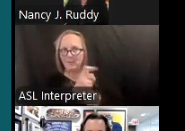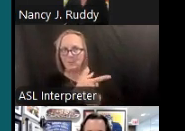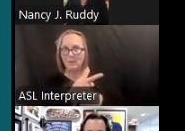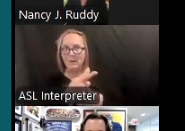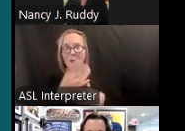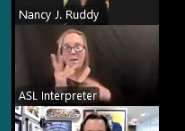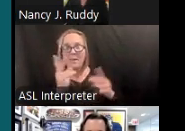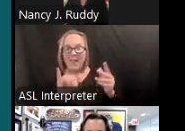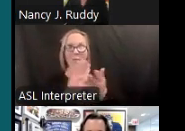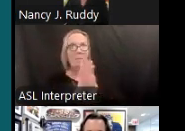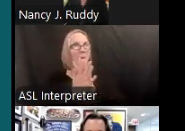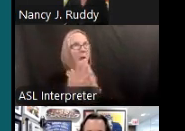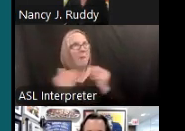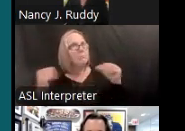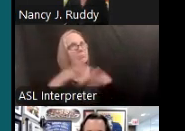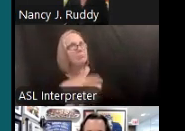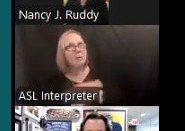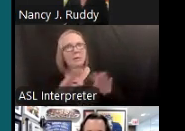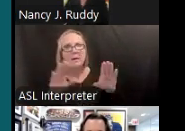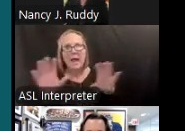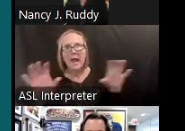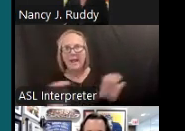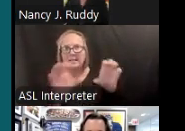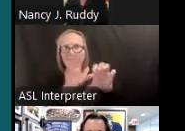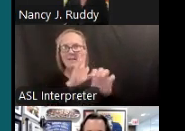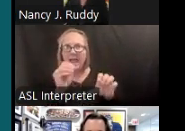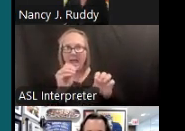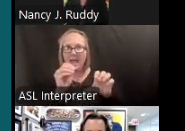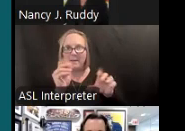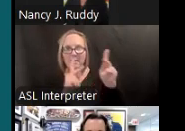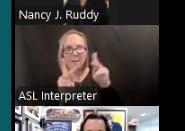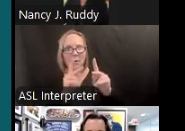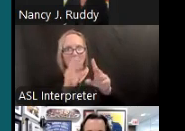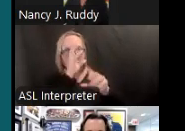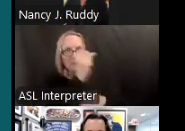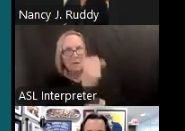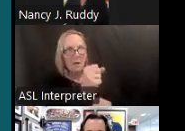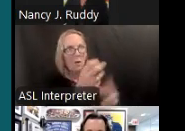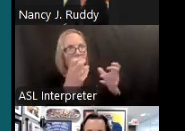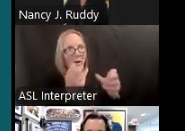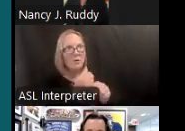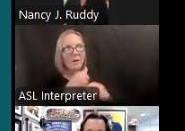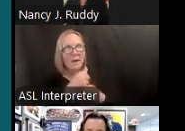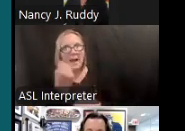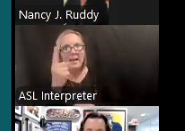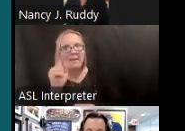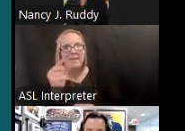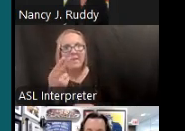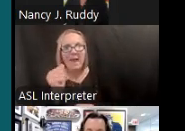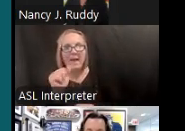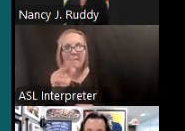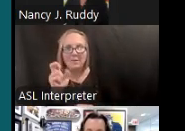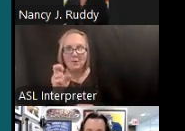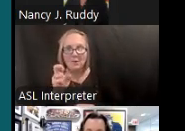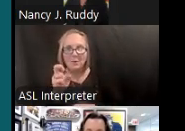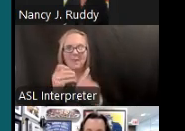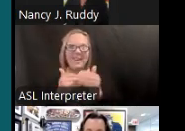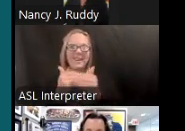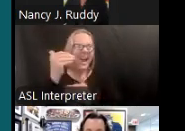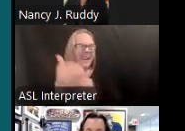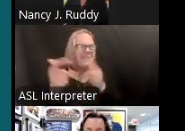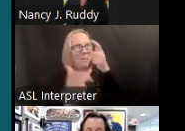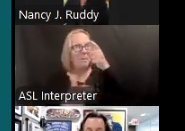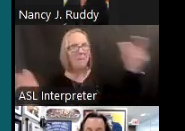and activity and a destination in the development of making 11th Avenue Manhattan's next great boulevard.